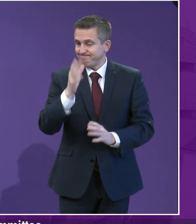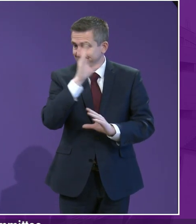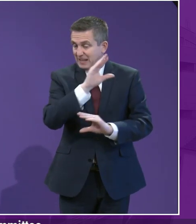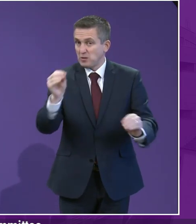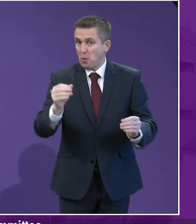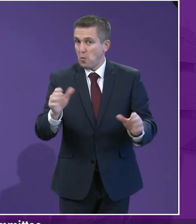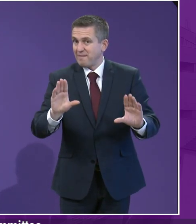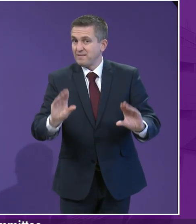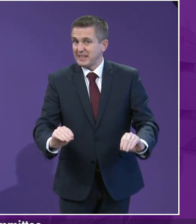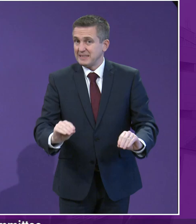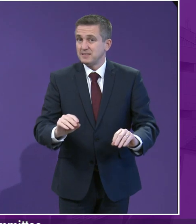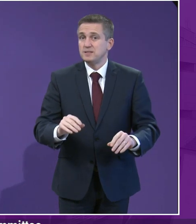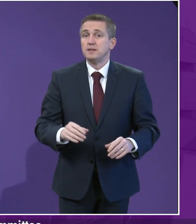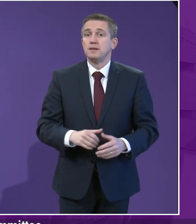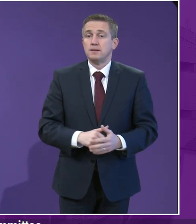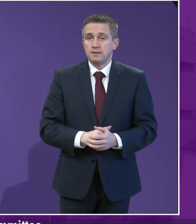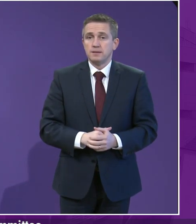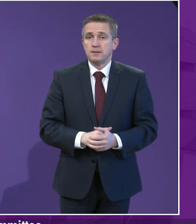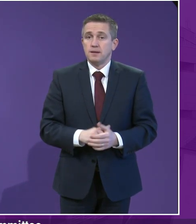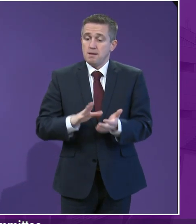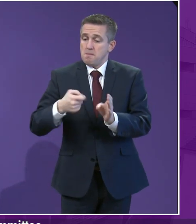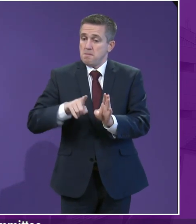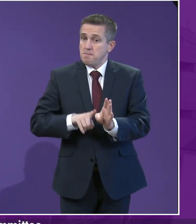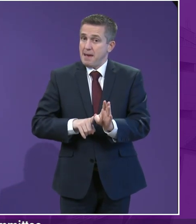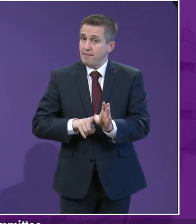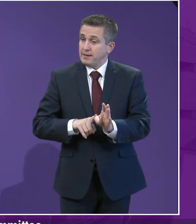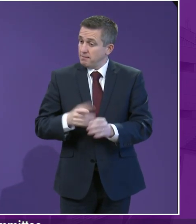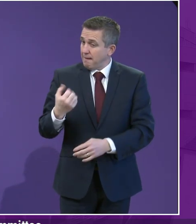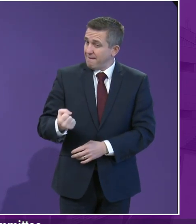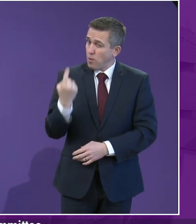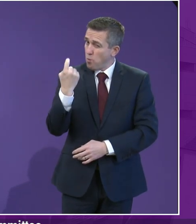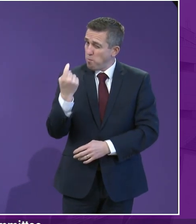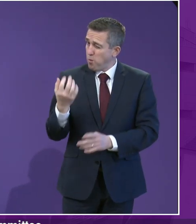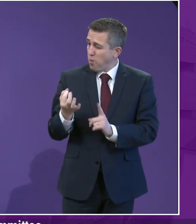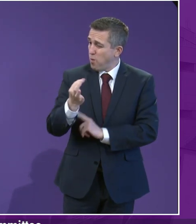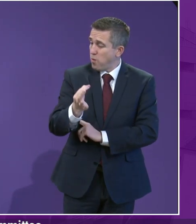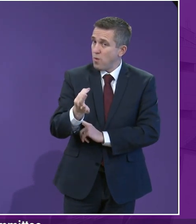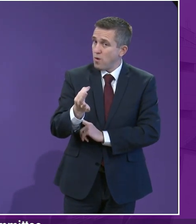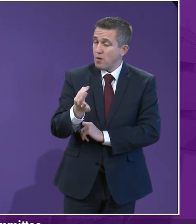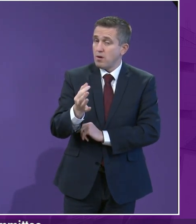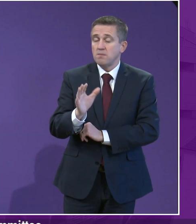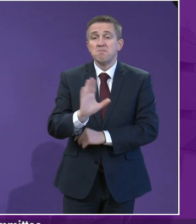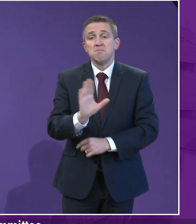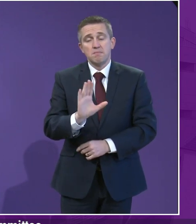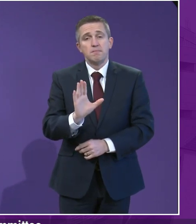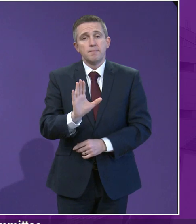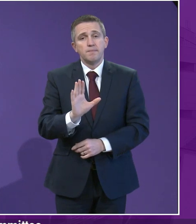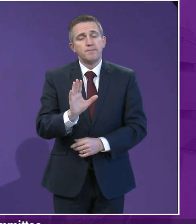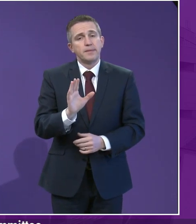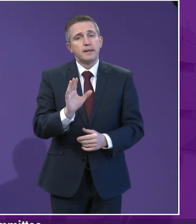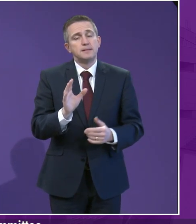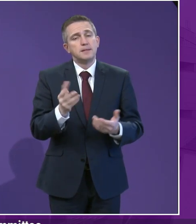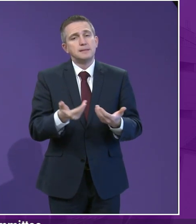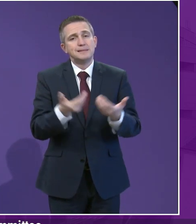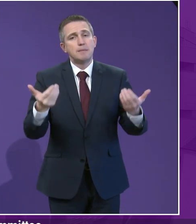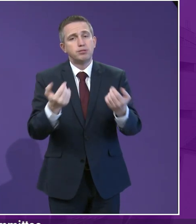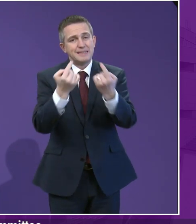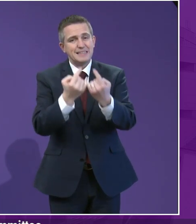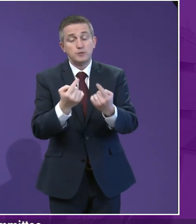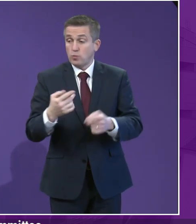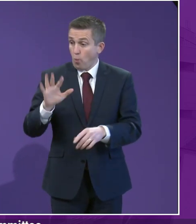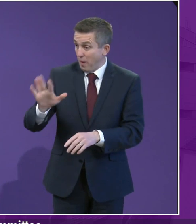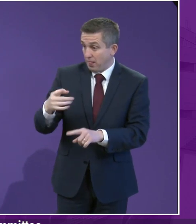of the commissioner, and the line one of that reinforces the point about leading cohesive and system-wide efforts, and